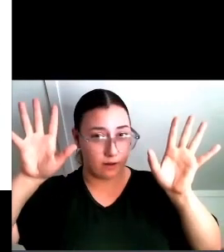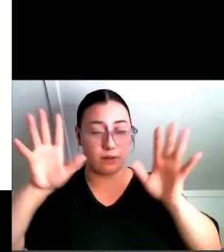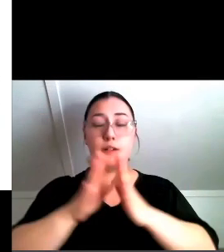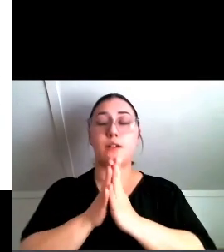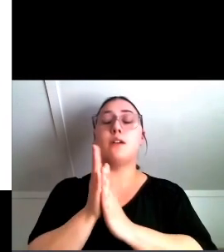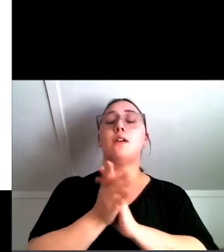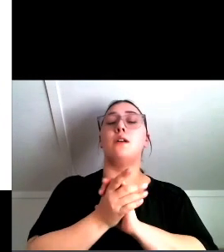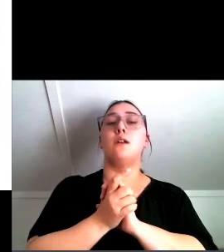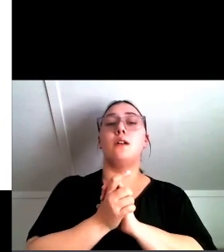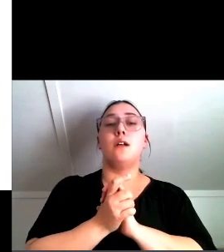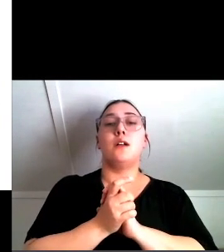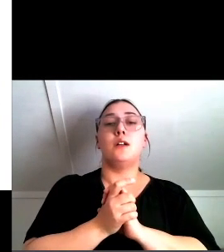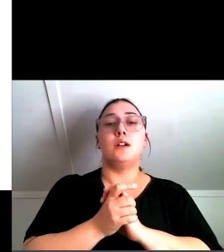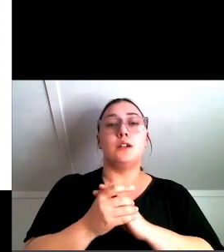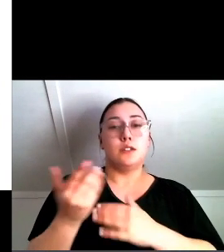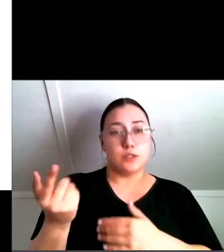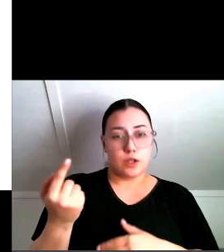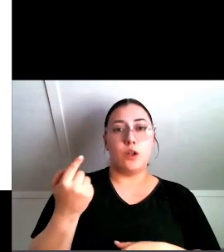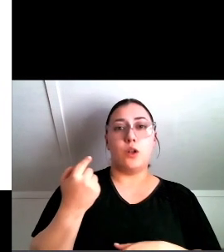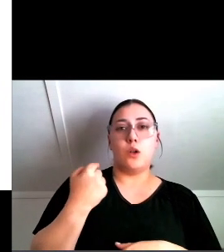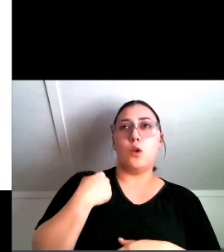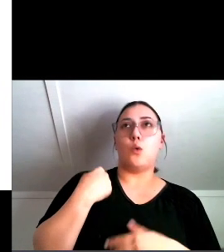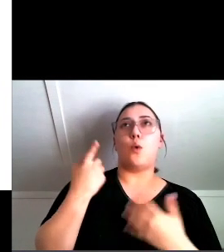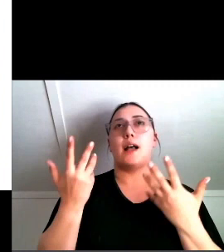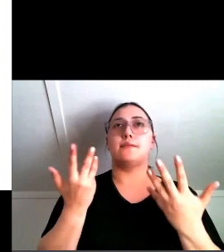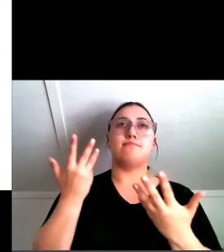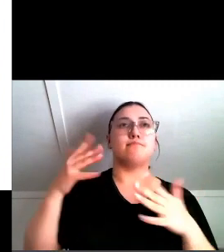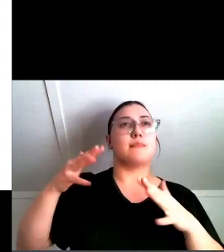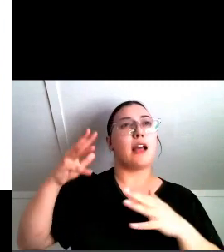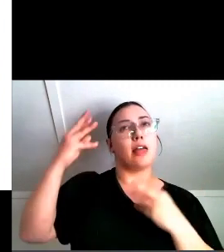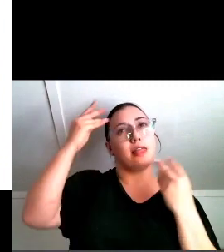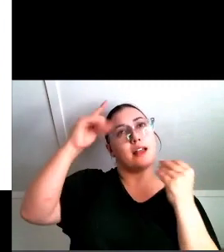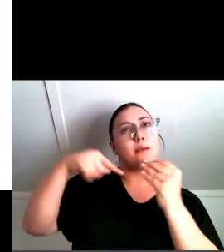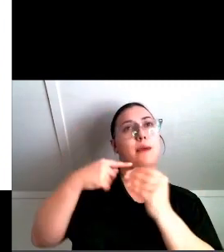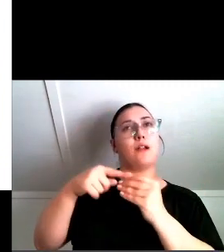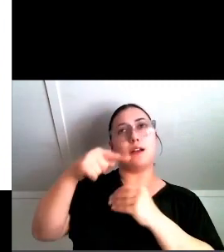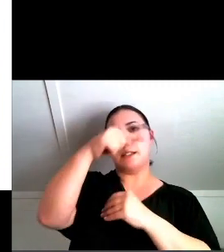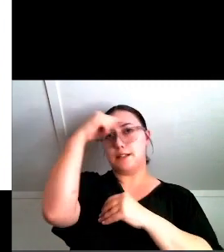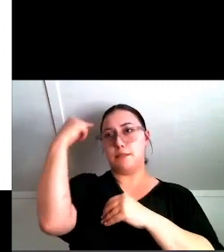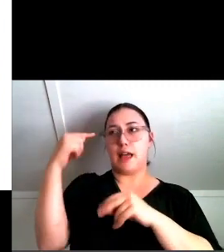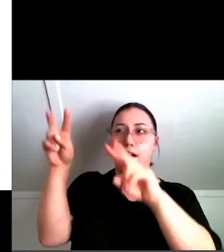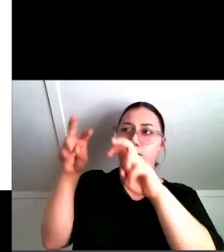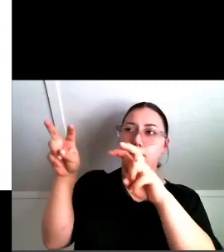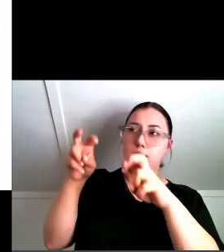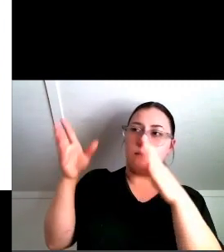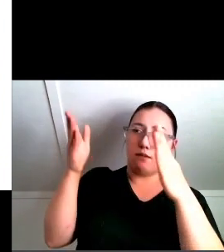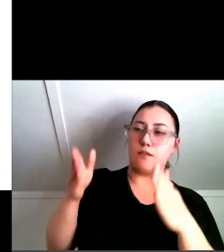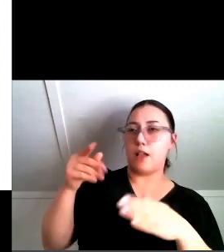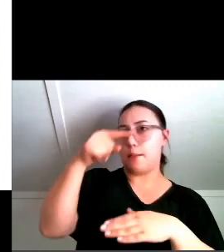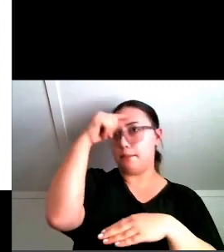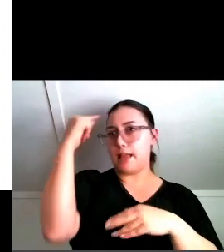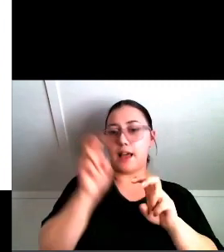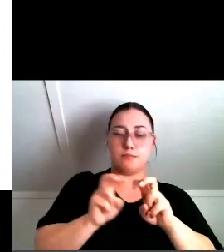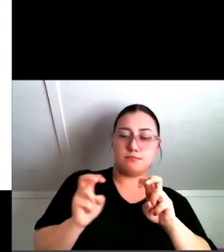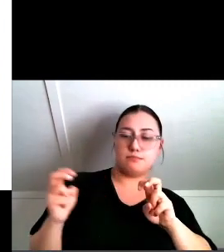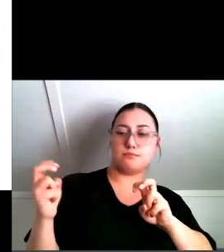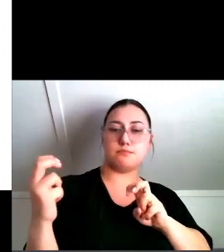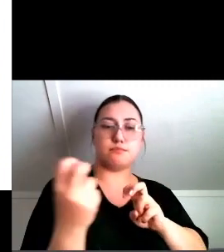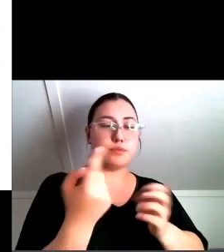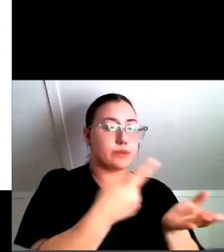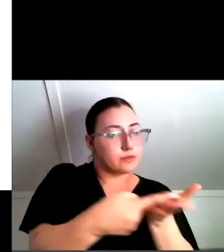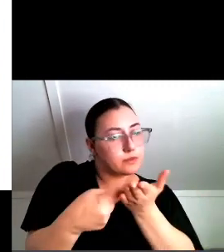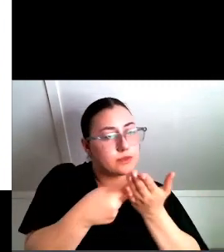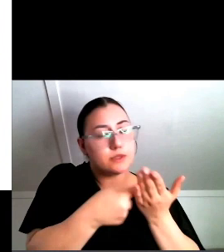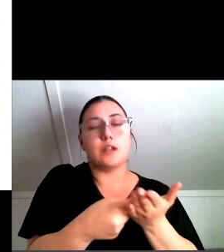a sort of platform, as I came to think of it, we interacted with community members to create digital projects that were deliberately designed